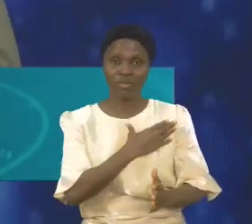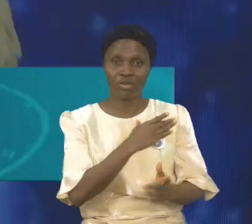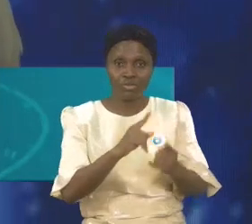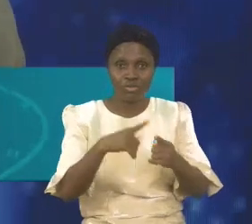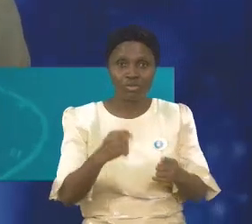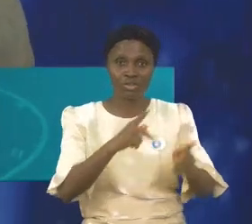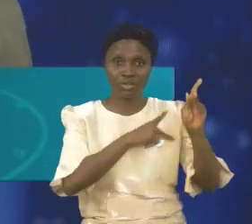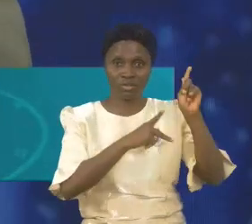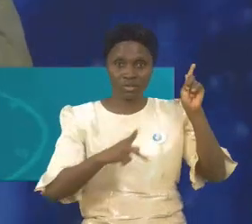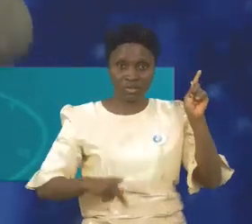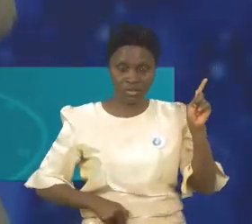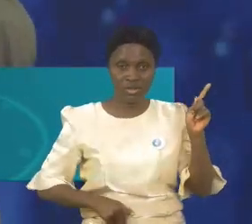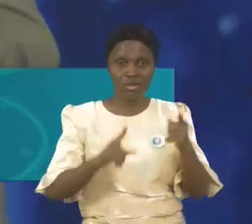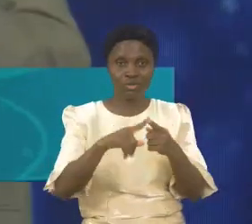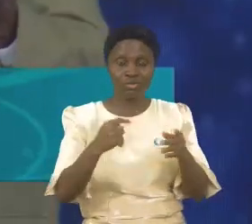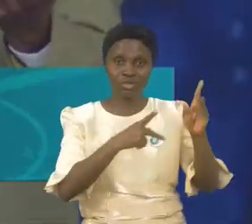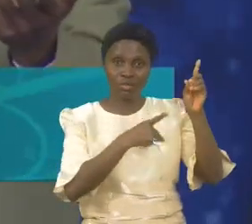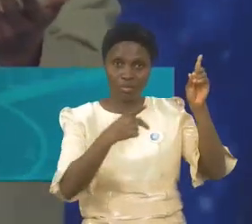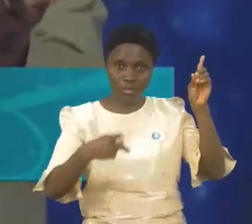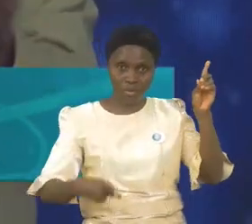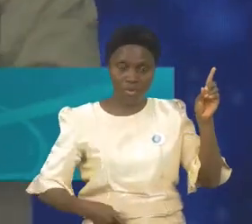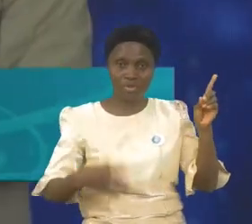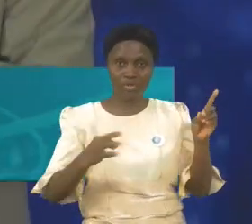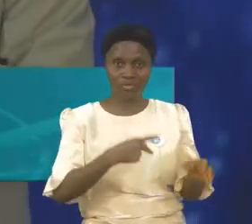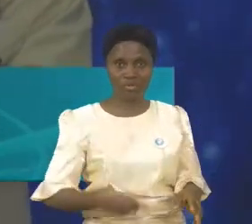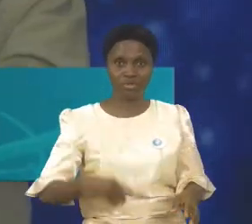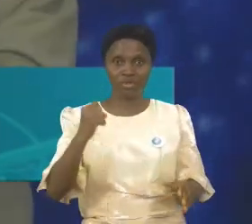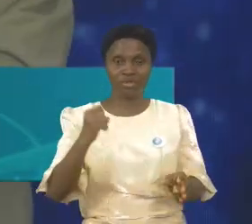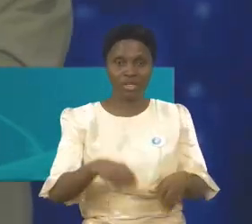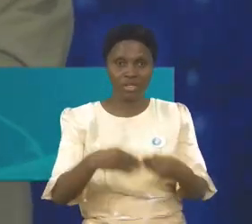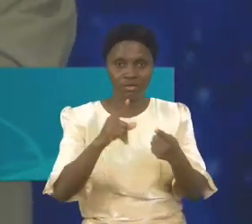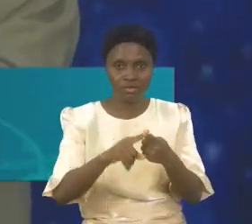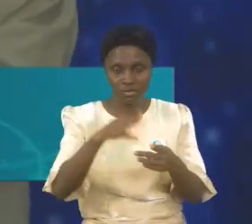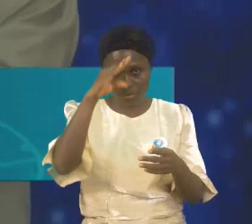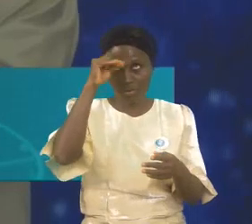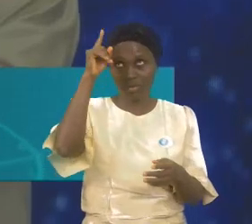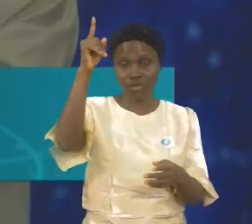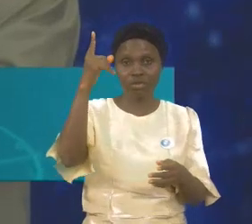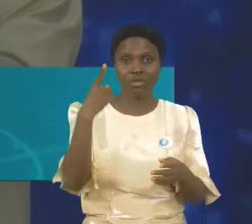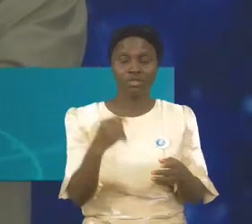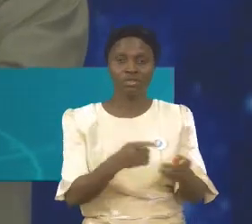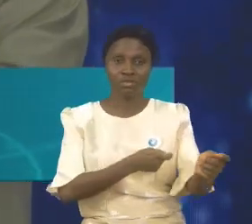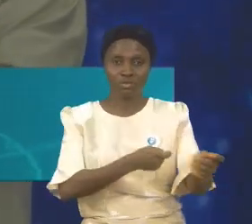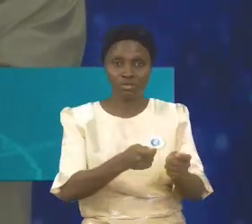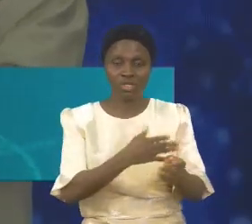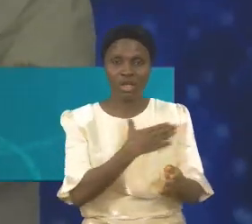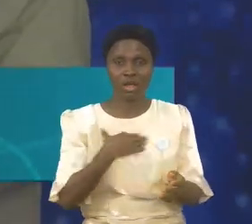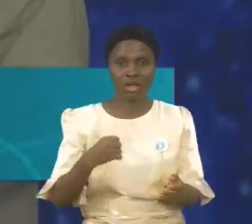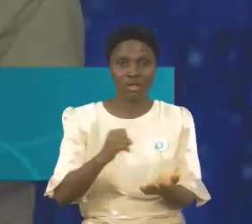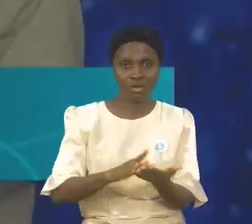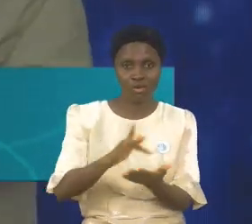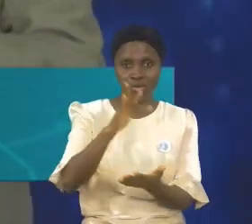King, unto the Prince of Princes, there was given unto him dominion and glory